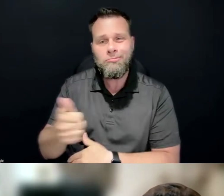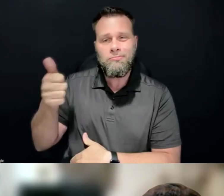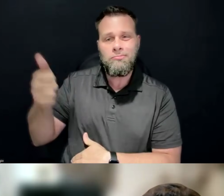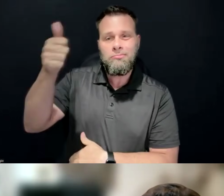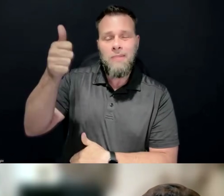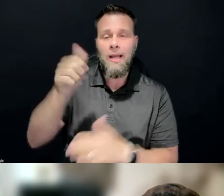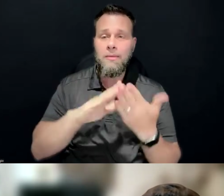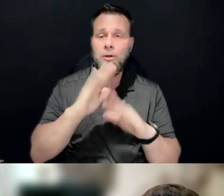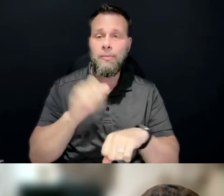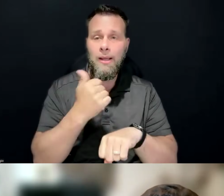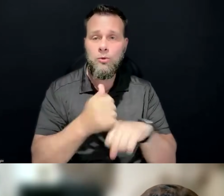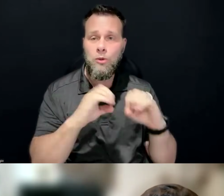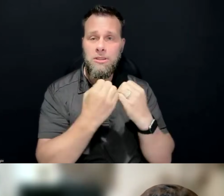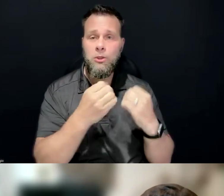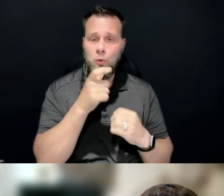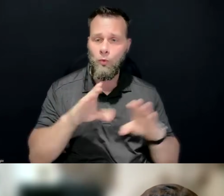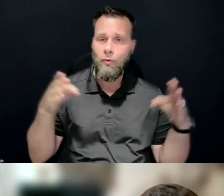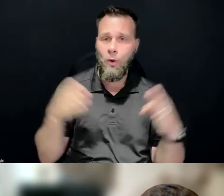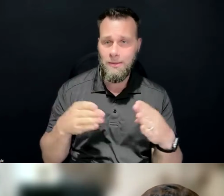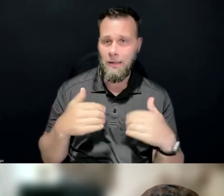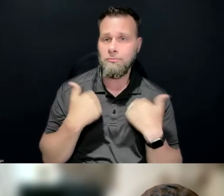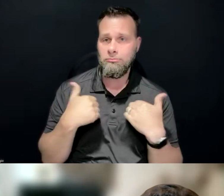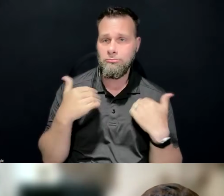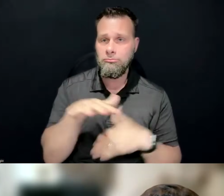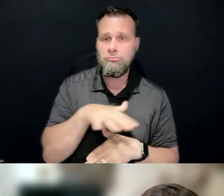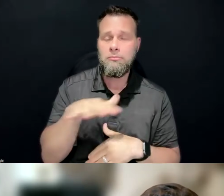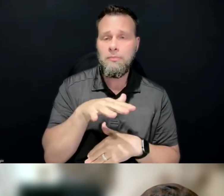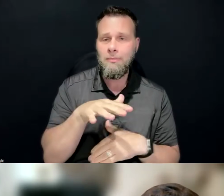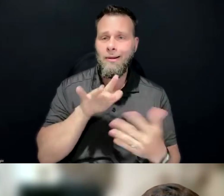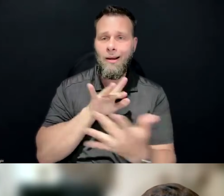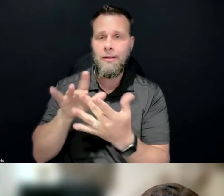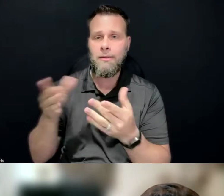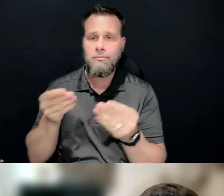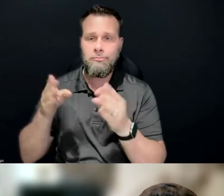on outreach or that have like an outreach person.